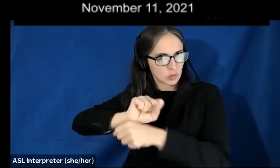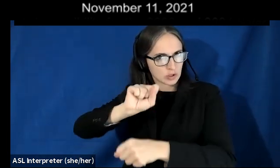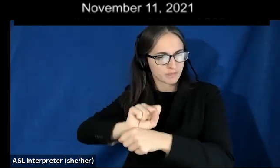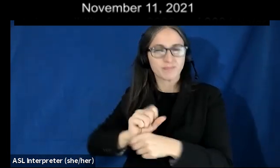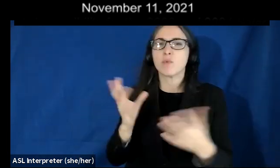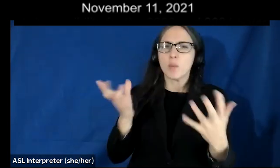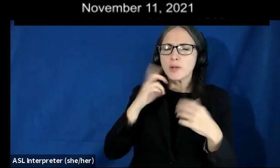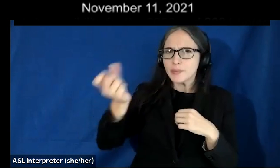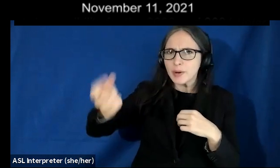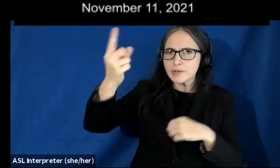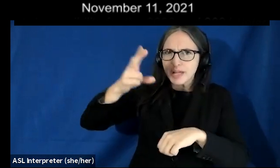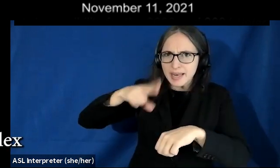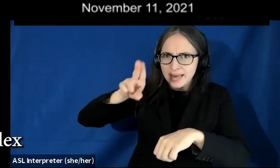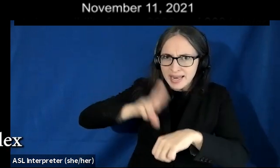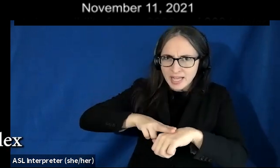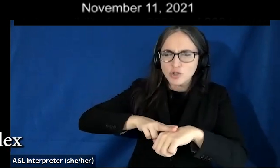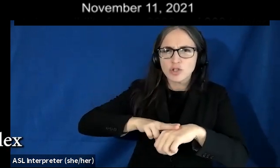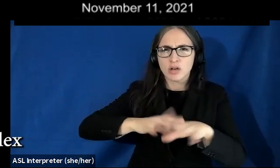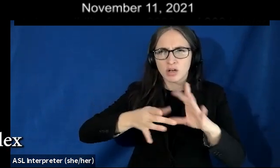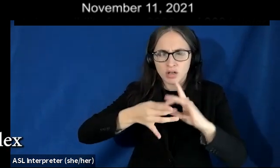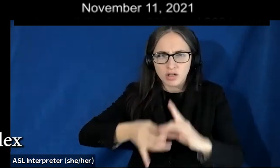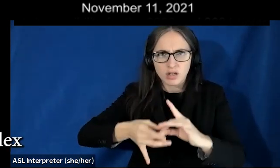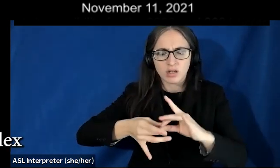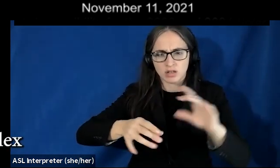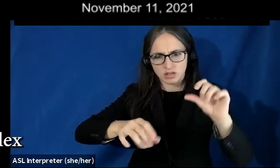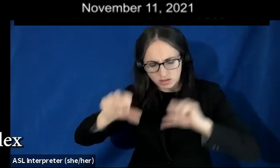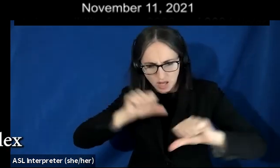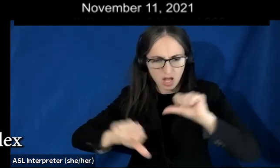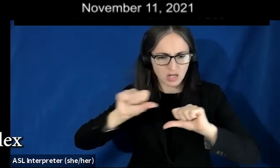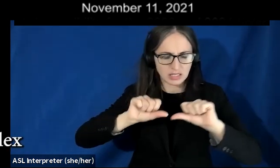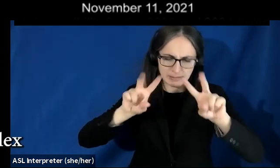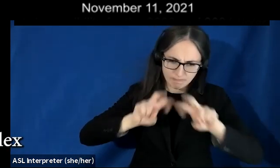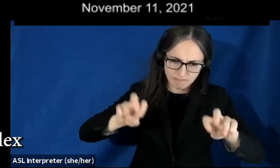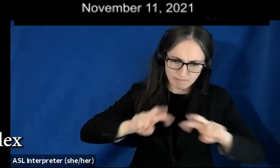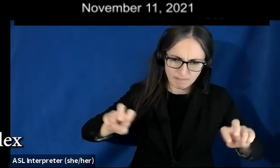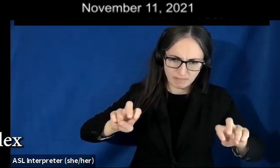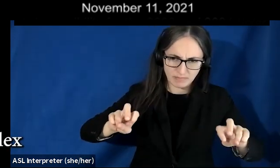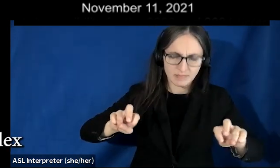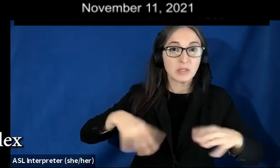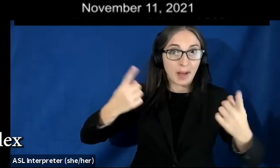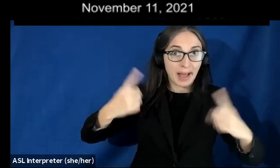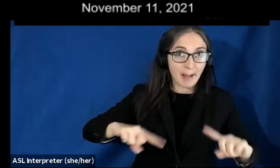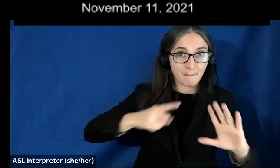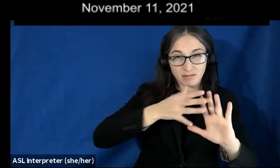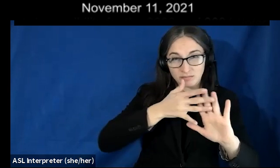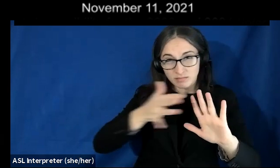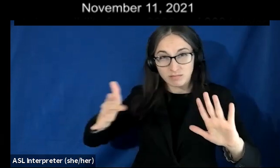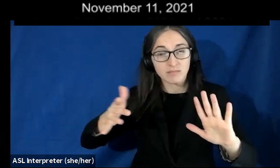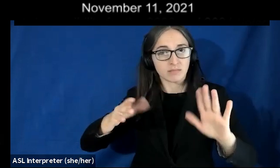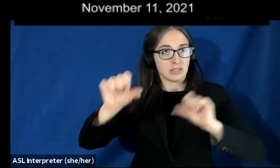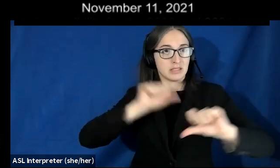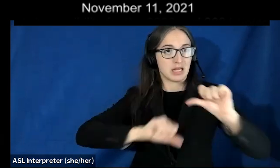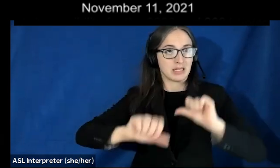doing science. After a while, science became so complex